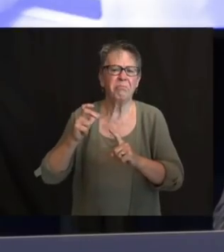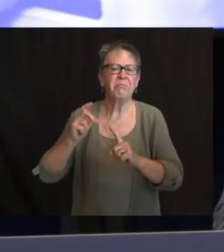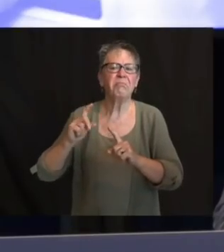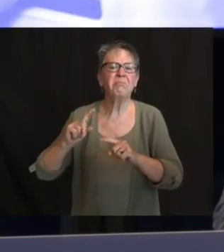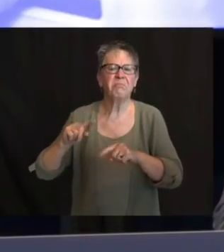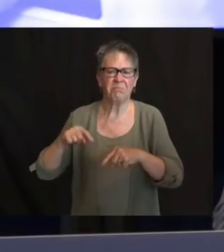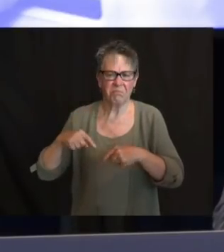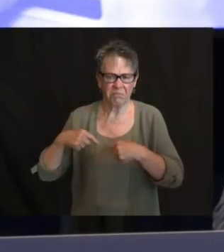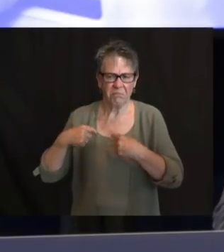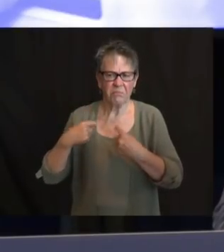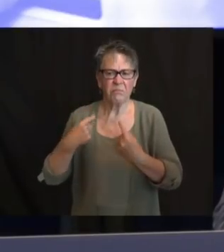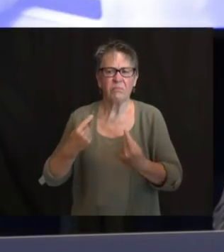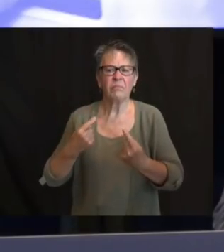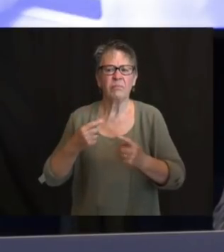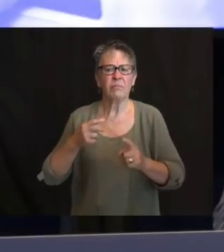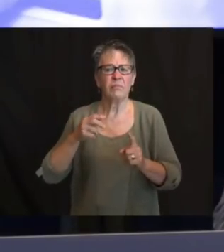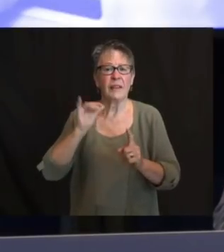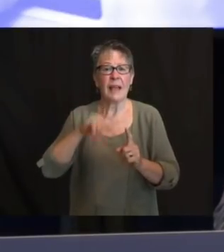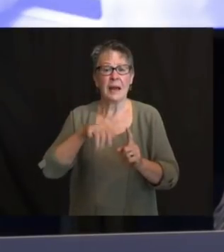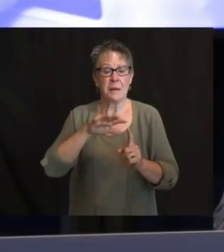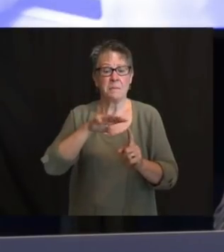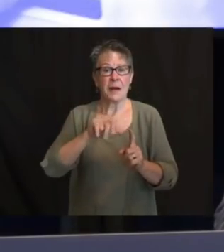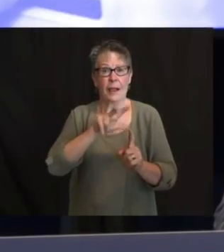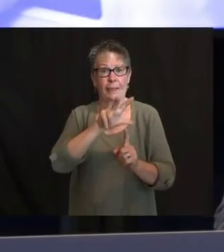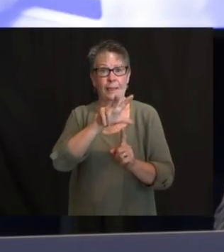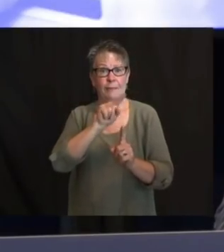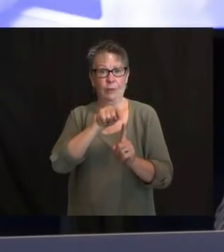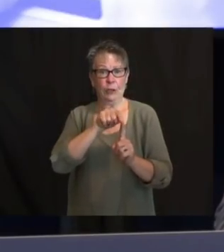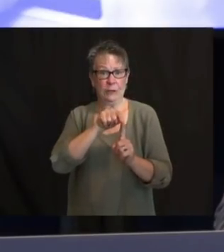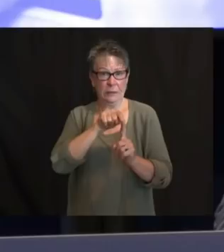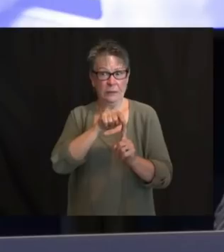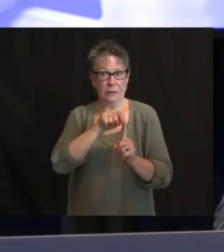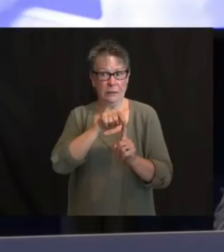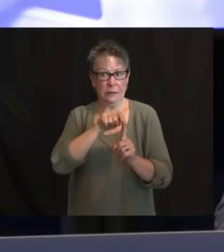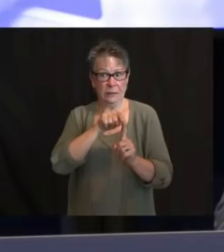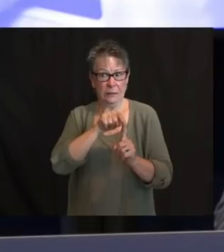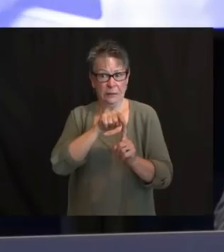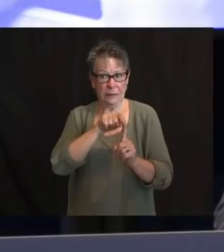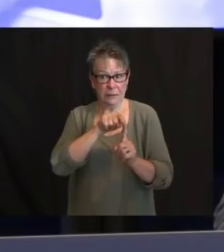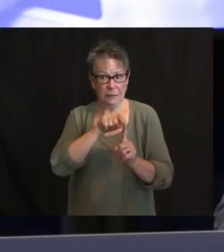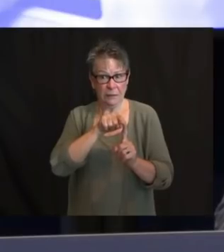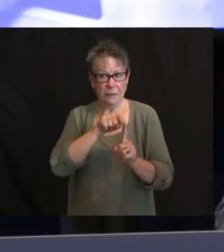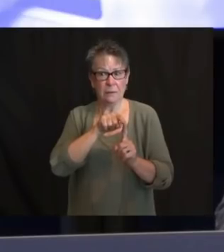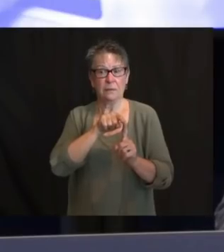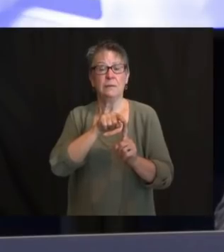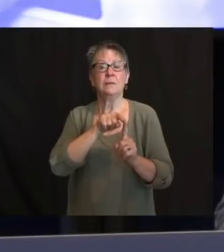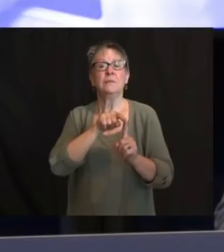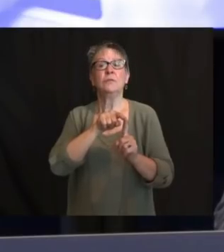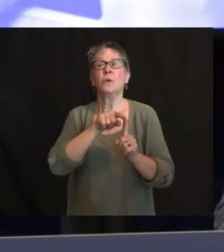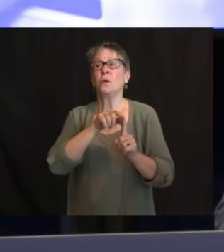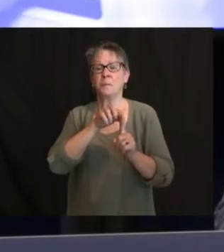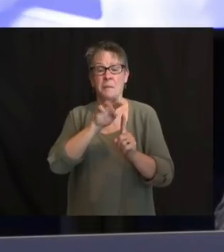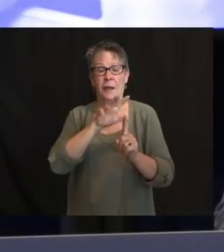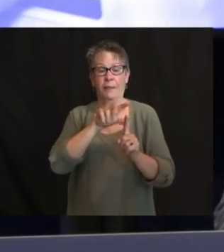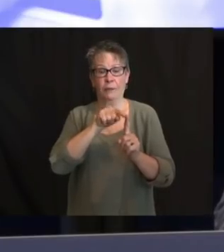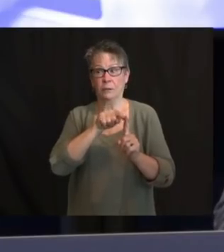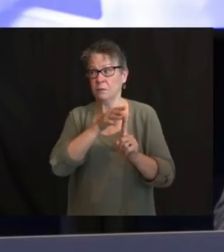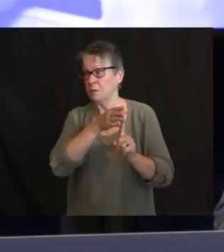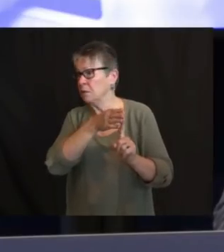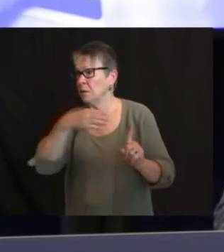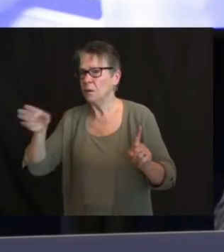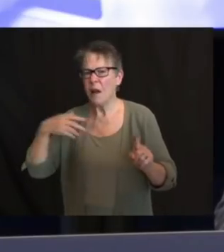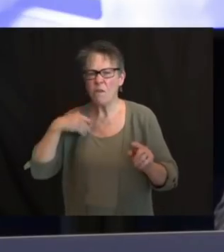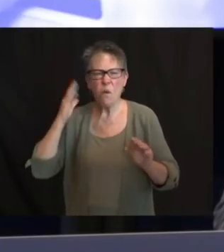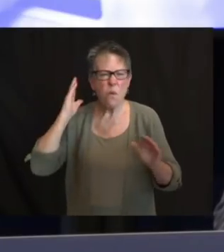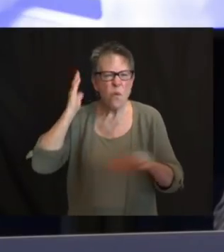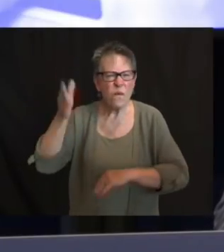than 300 demonstrations throughout the state of New Jersey with thousands and thousands of citizens marching on those.